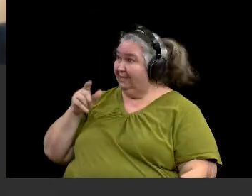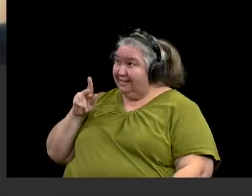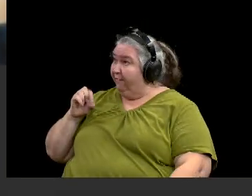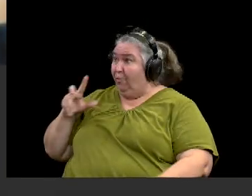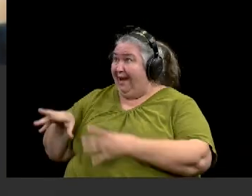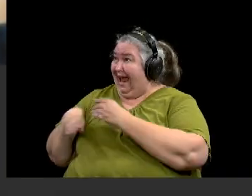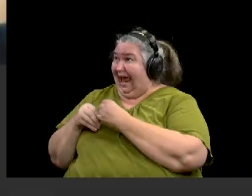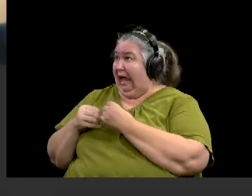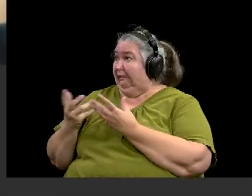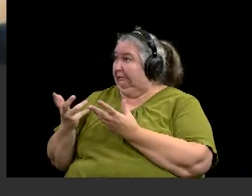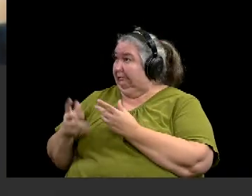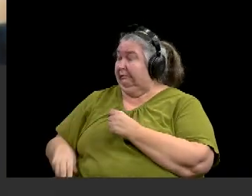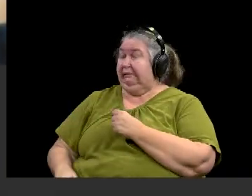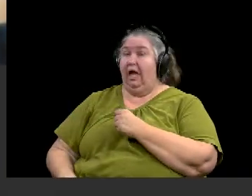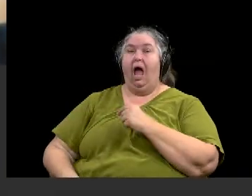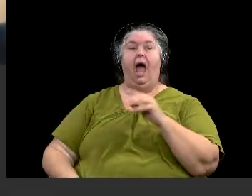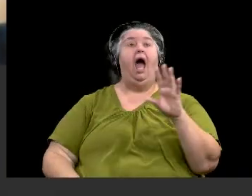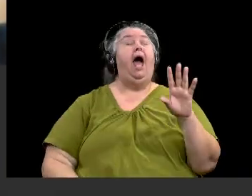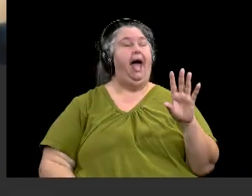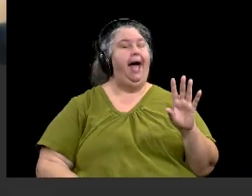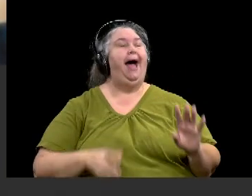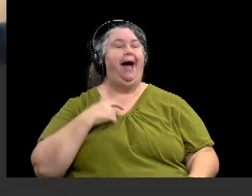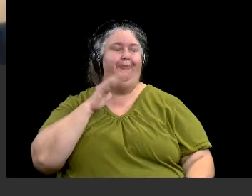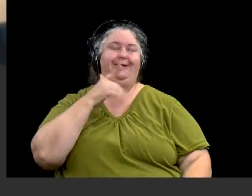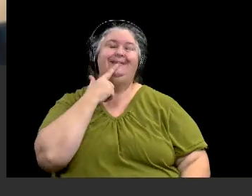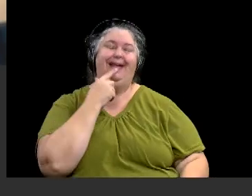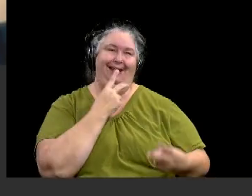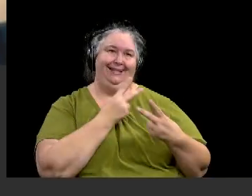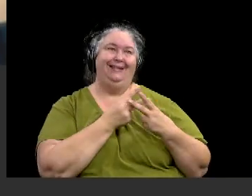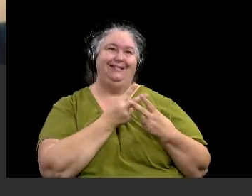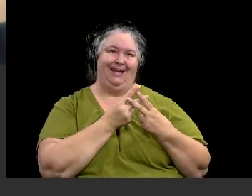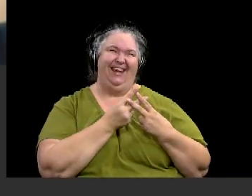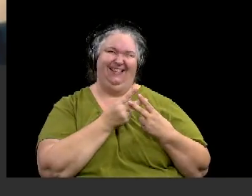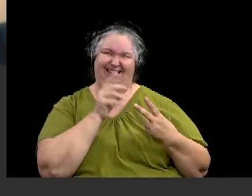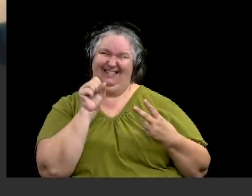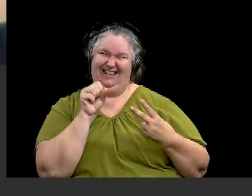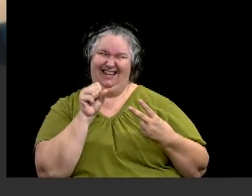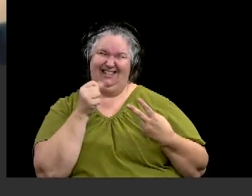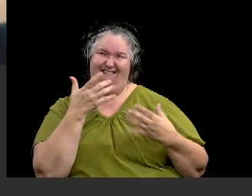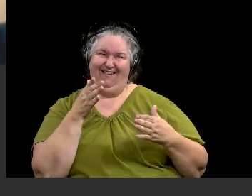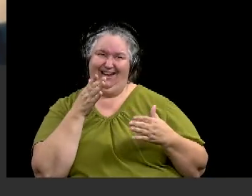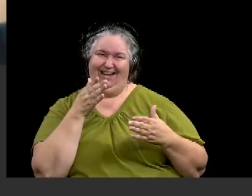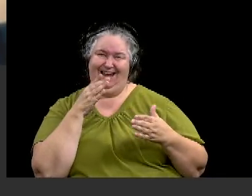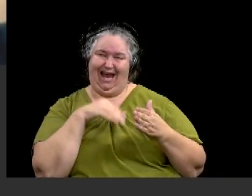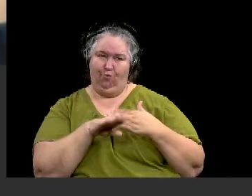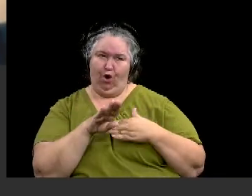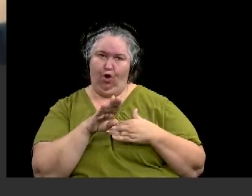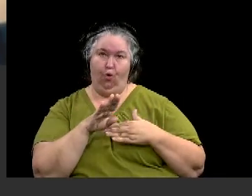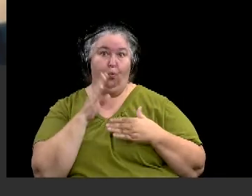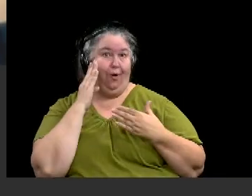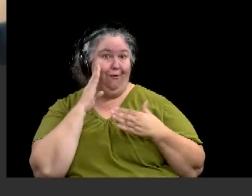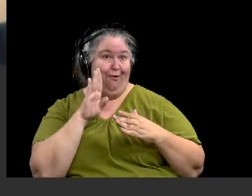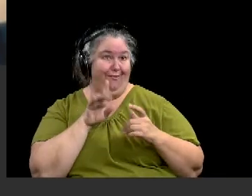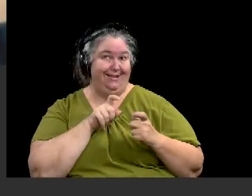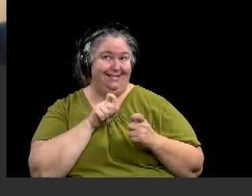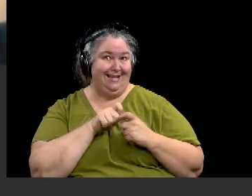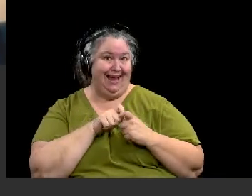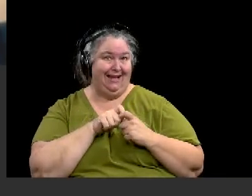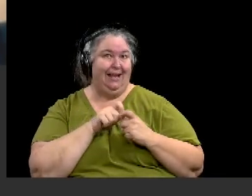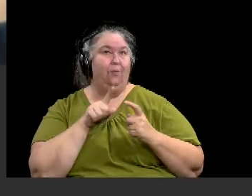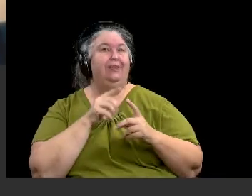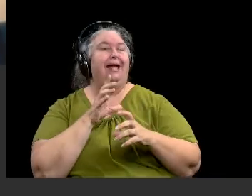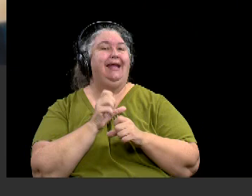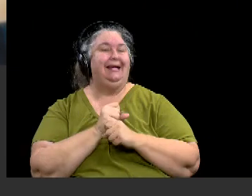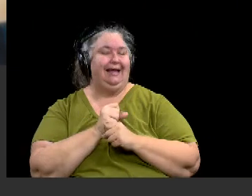the jail has enrolled to be a provider. Of course, we don't know exactly when they'll get an allocation or exactly how they'll have